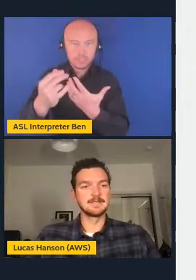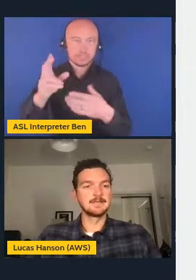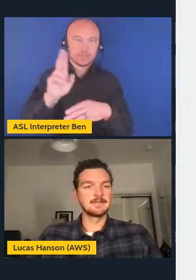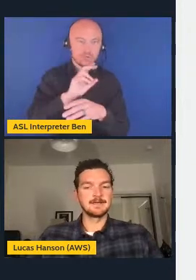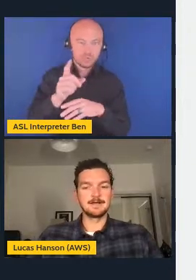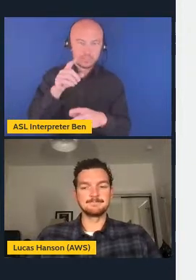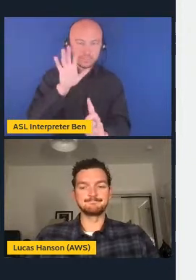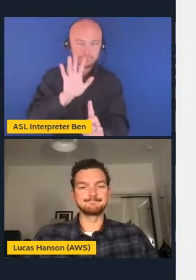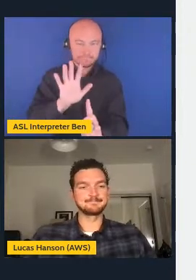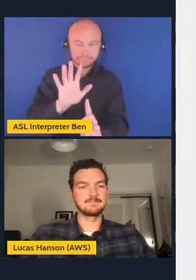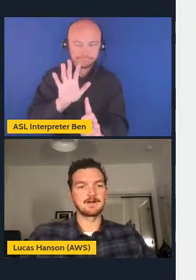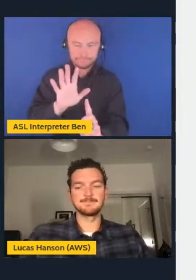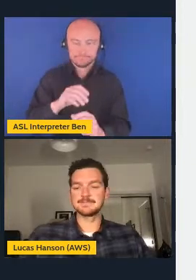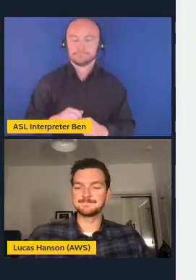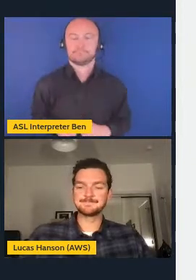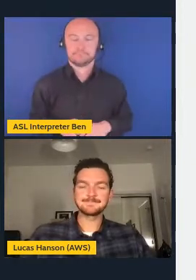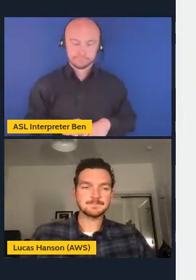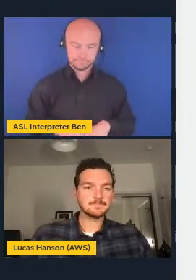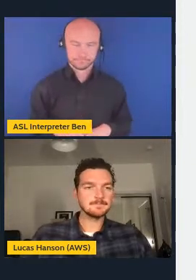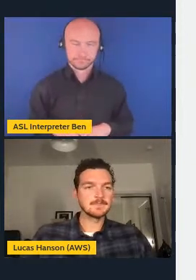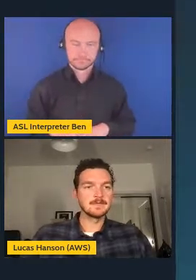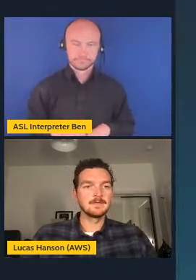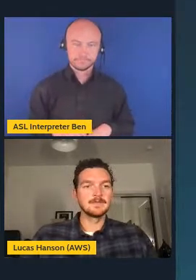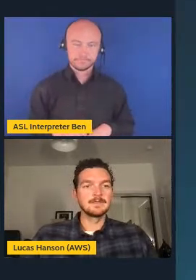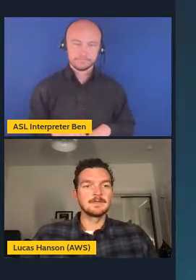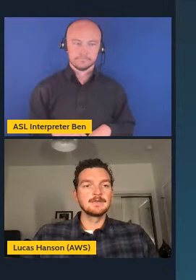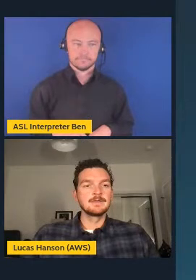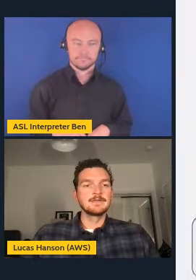own environments.